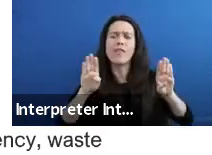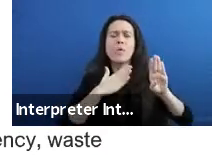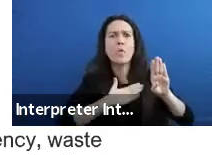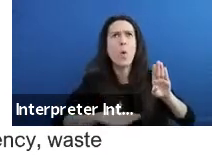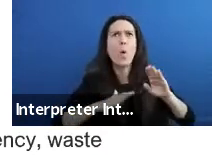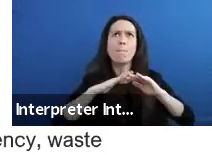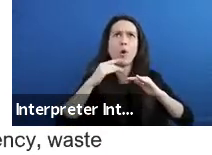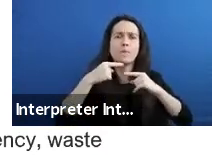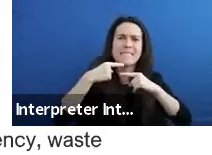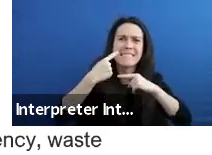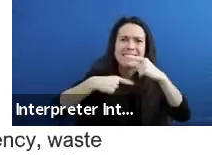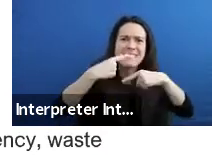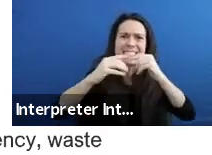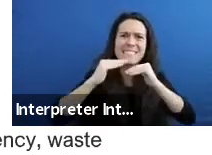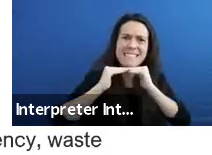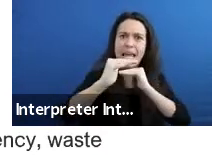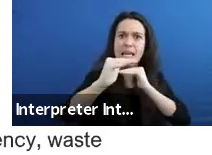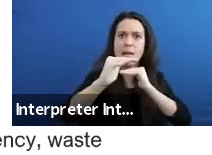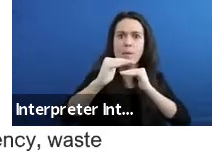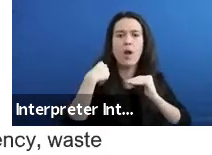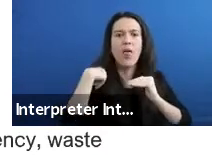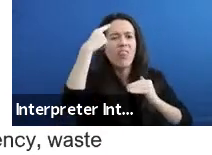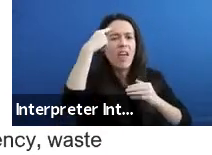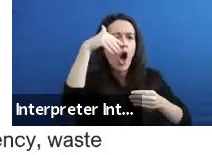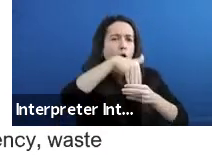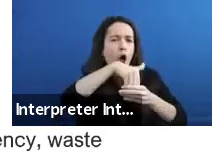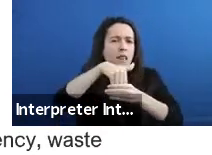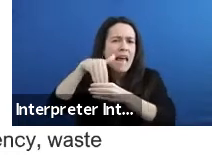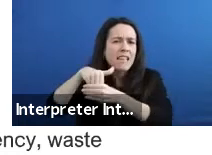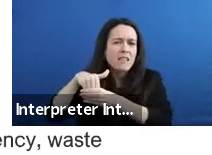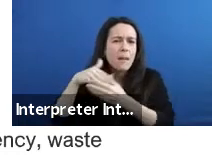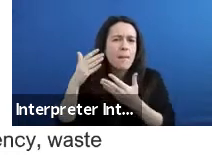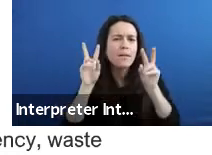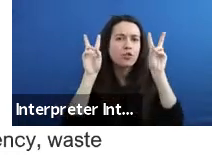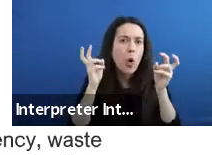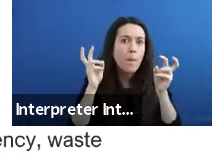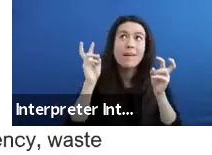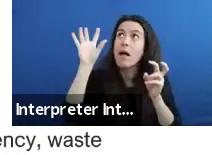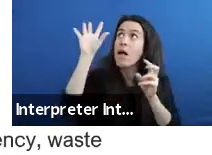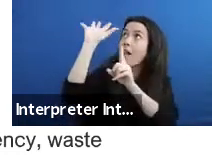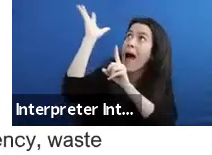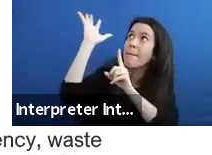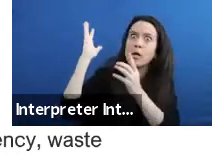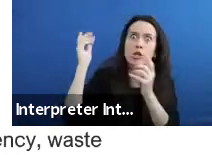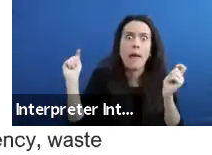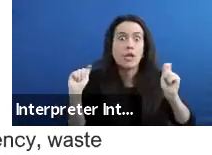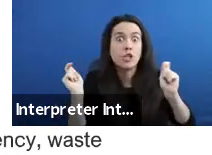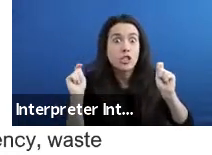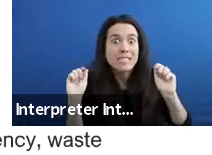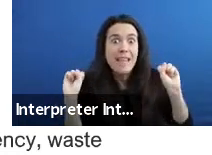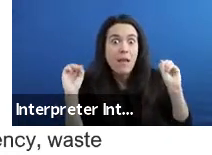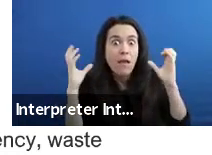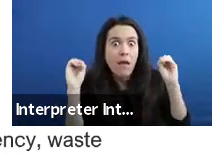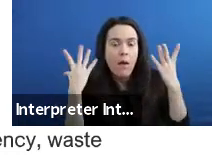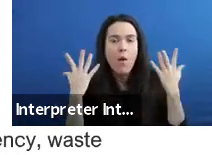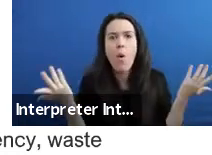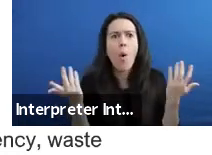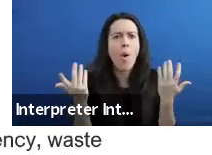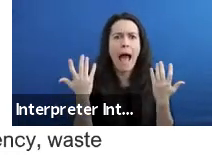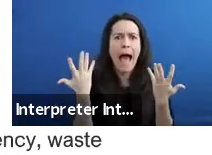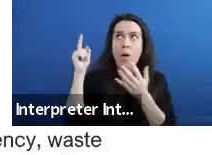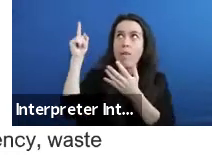practices in terms of content, exploring, for instance, the topic of climate emergency or waste or other environmental concerns can help